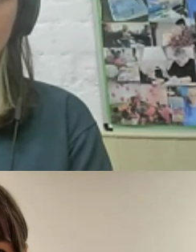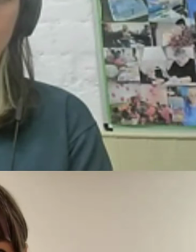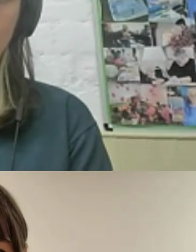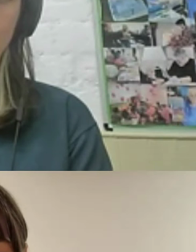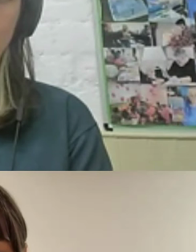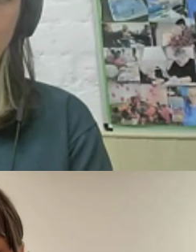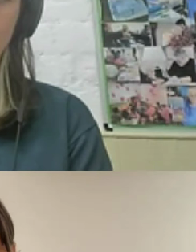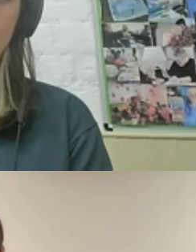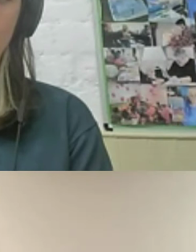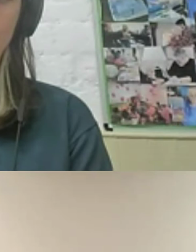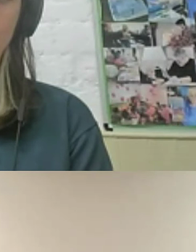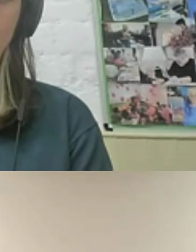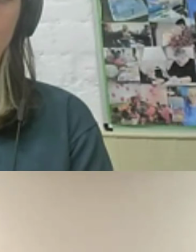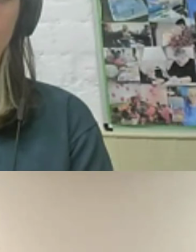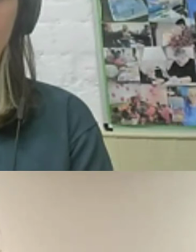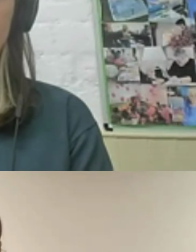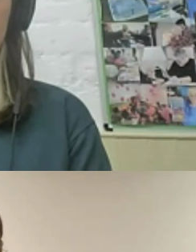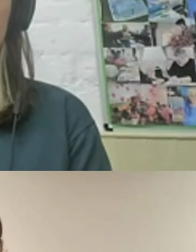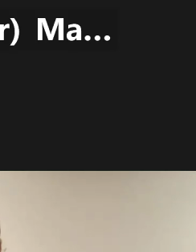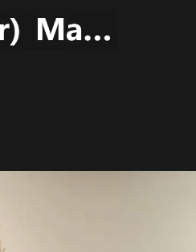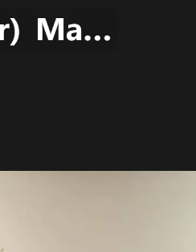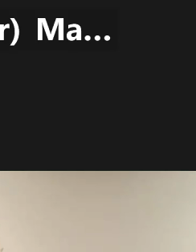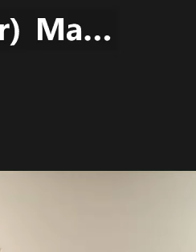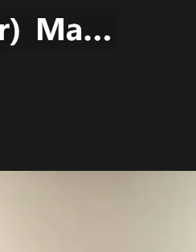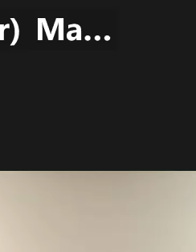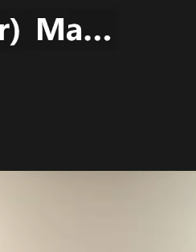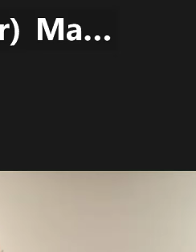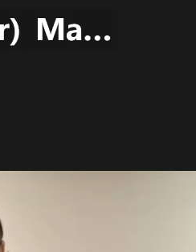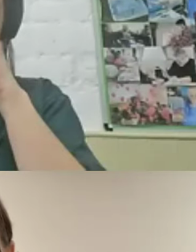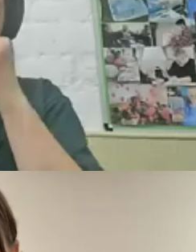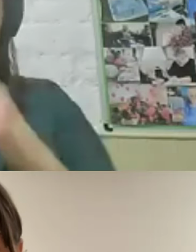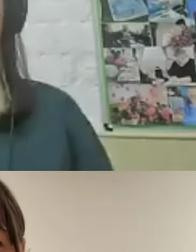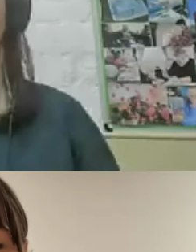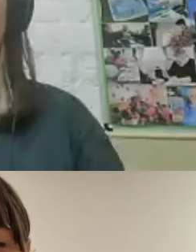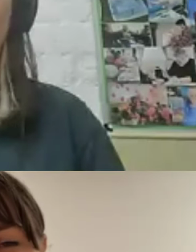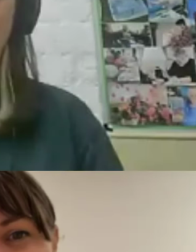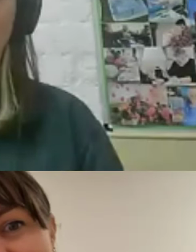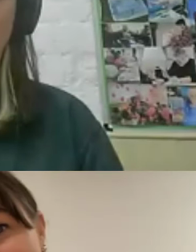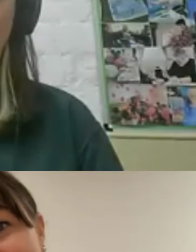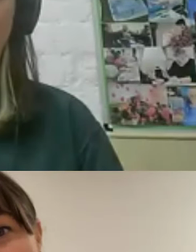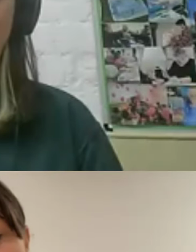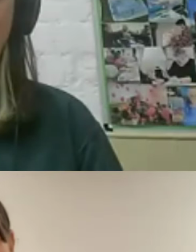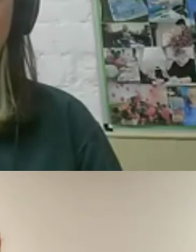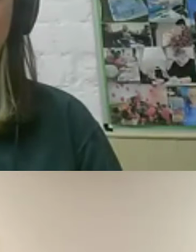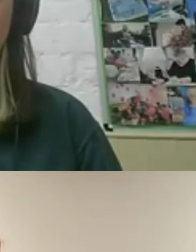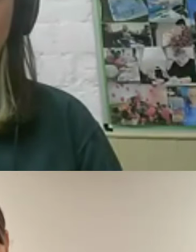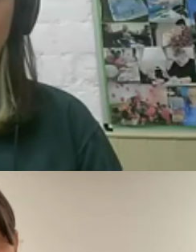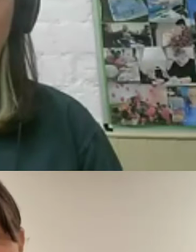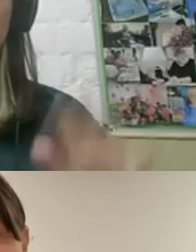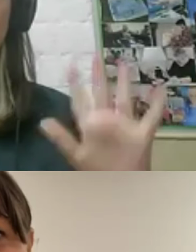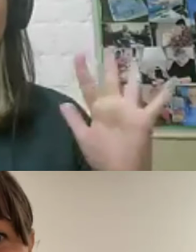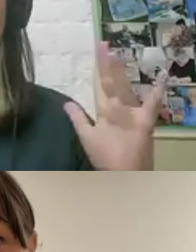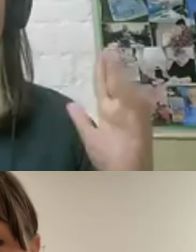from me. Oh, and thank you, Natalie. What a brilliant job you've done today. So smooth. We